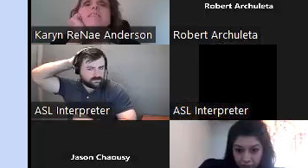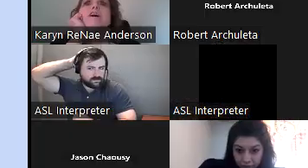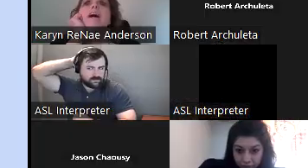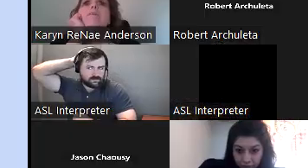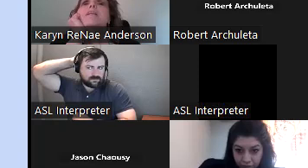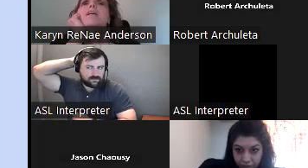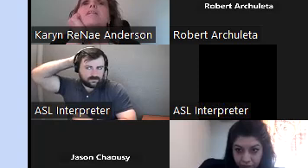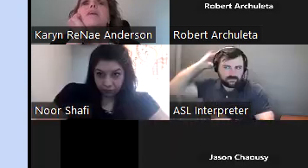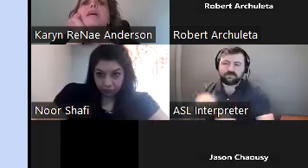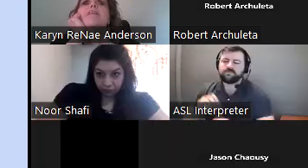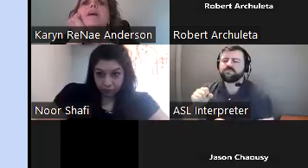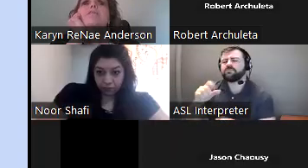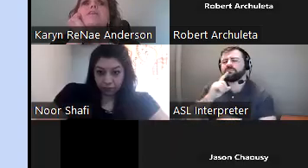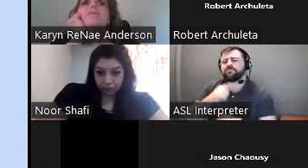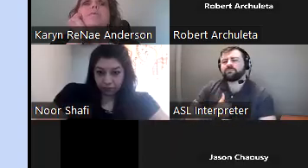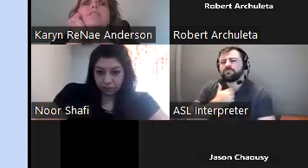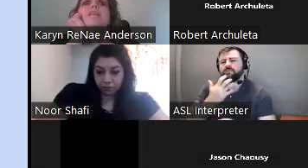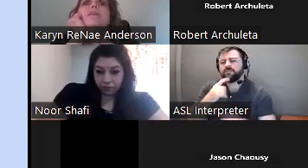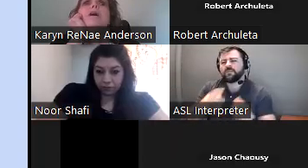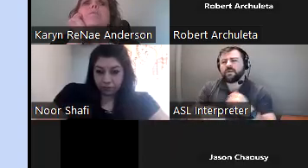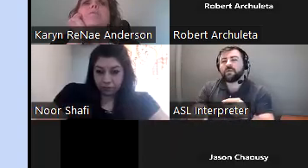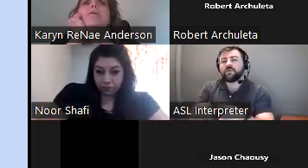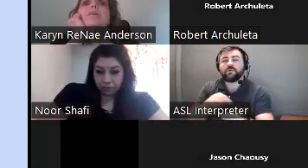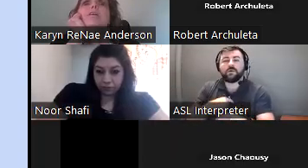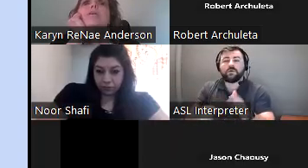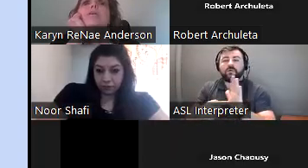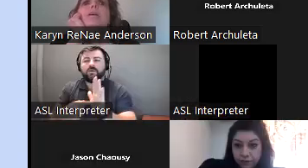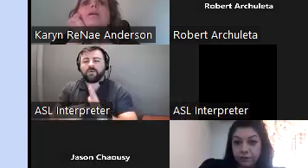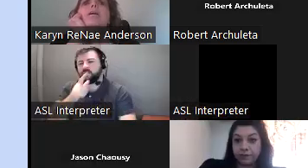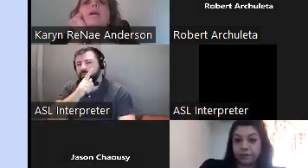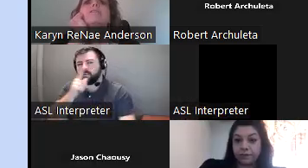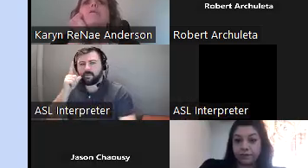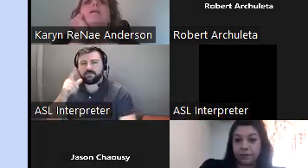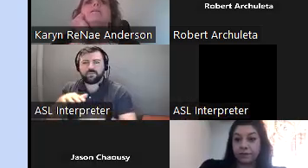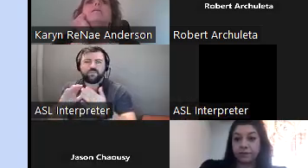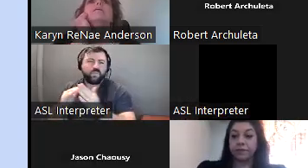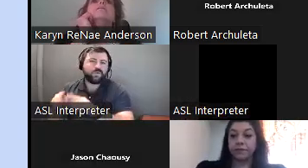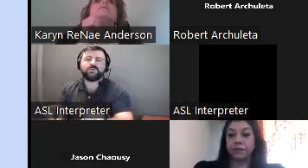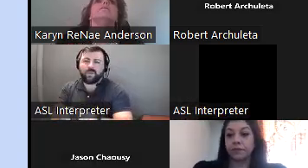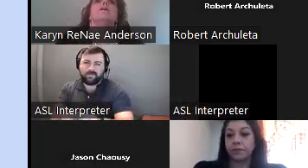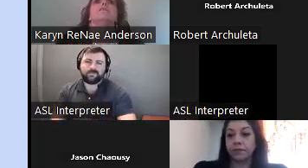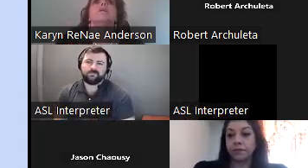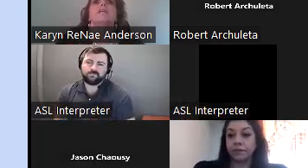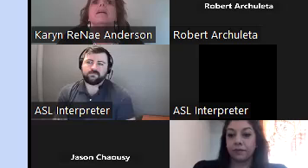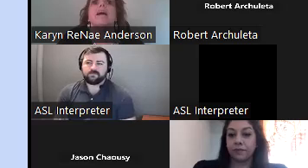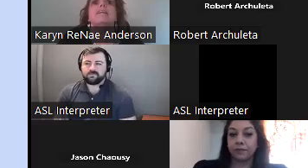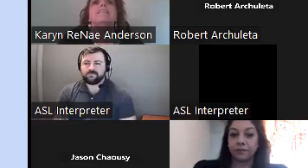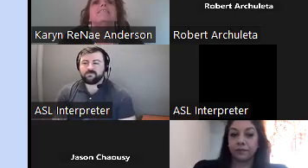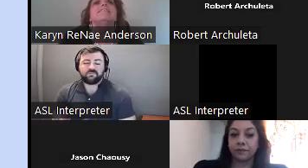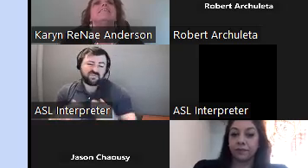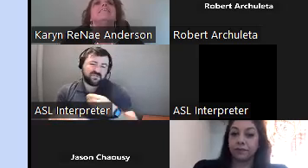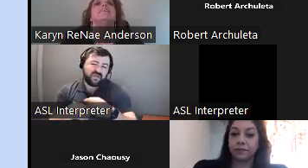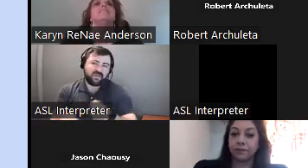Okay, sorry. I wanted to also add that I do represent a rural community as well. I just wanted to add